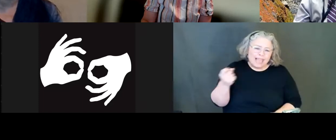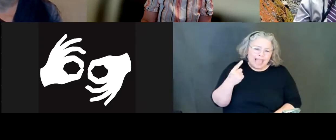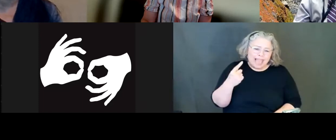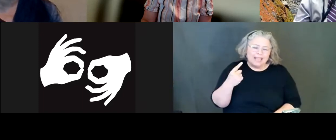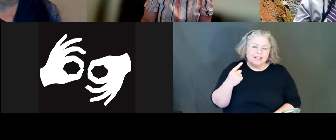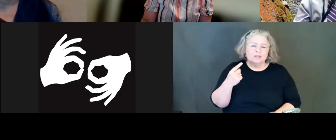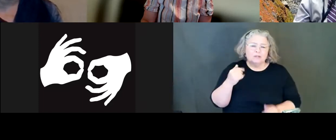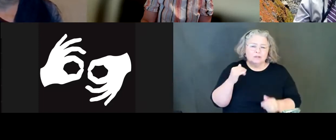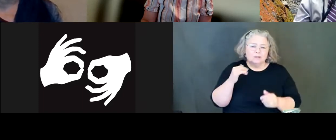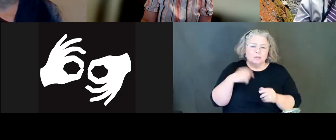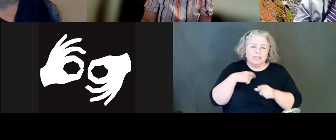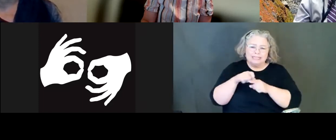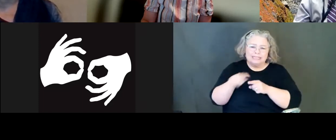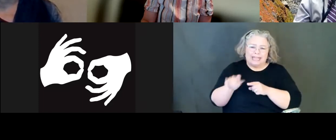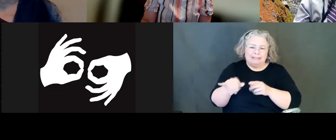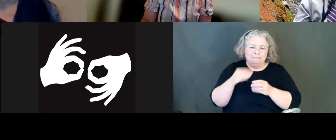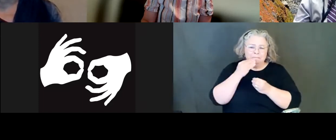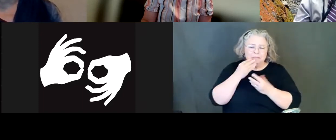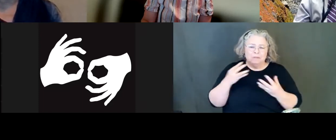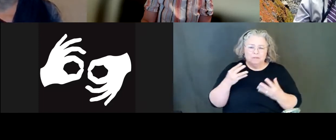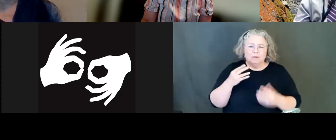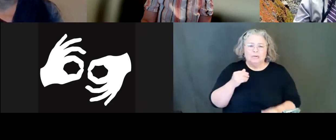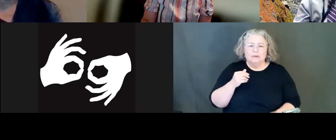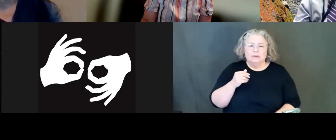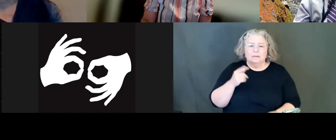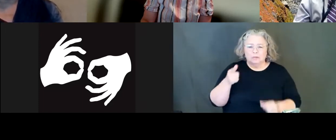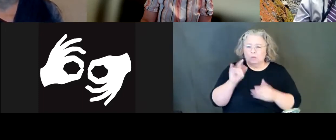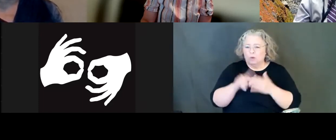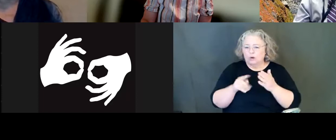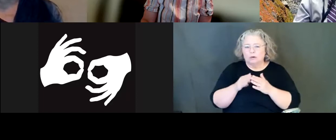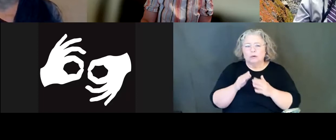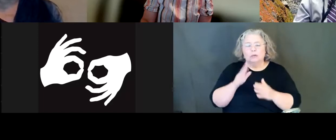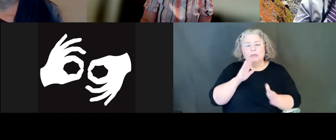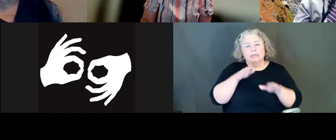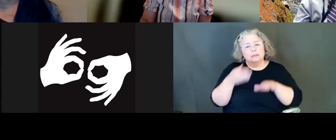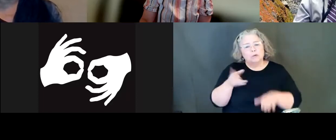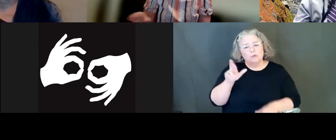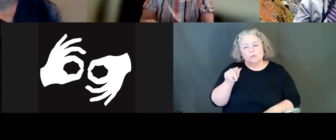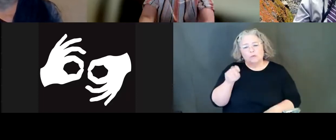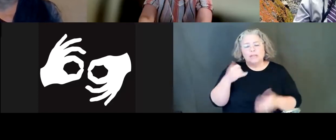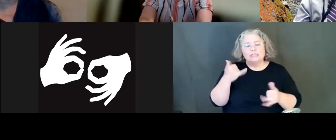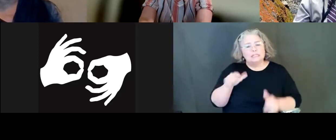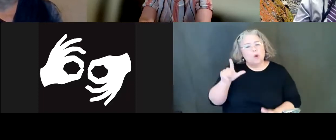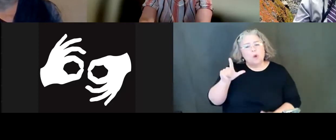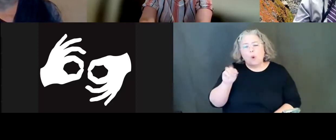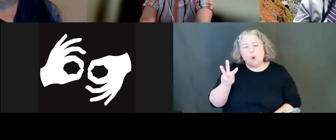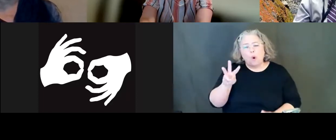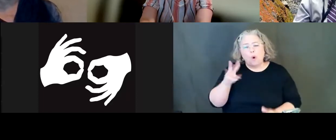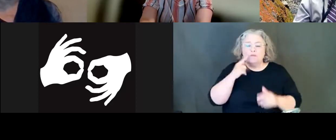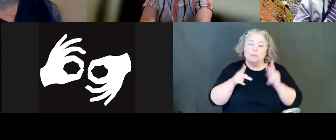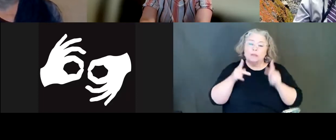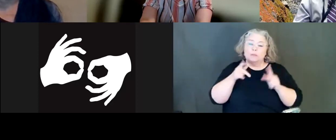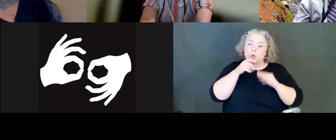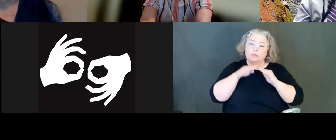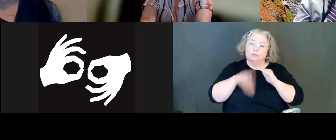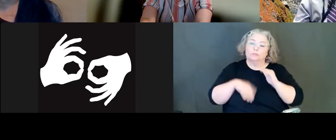the information that you are requesting. The death rate is still low for people under the age of